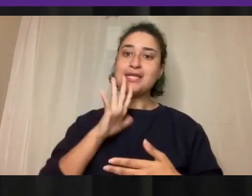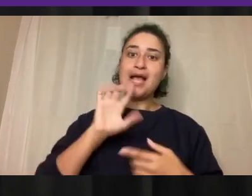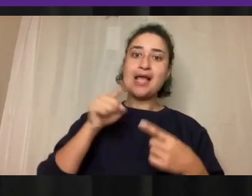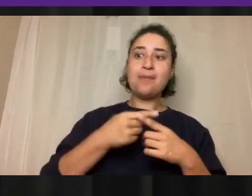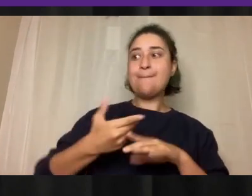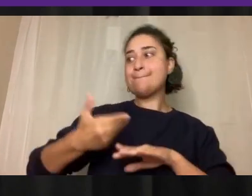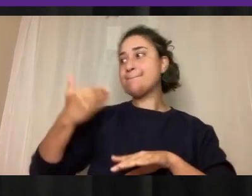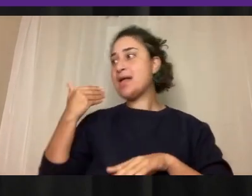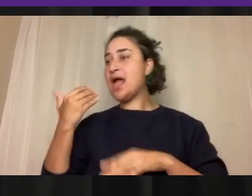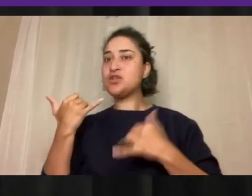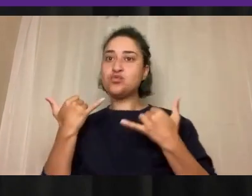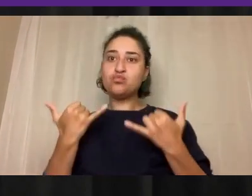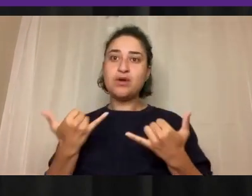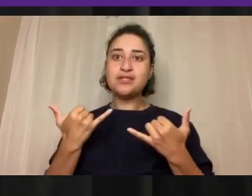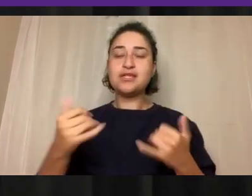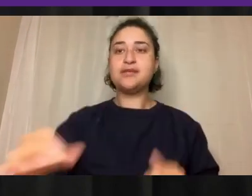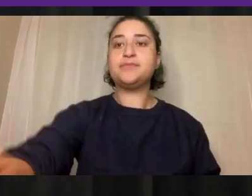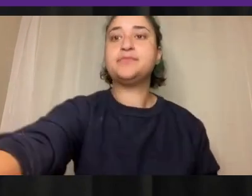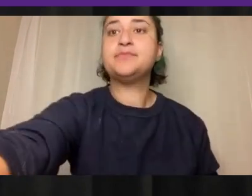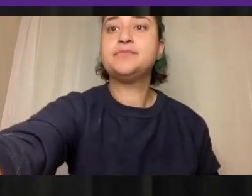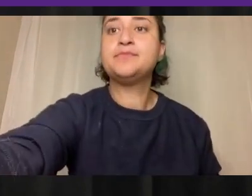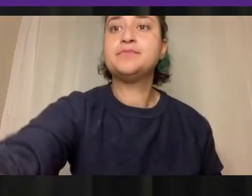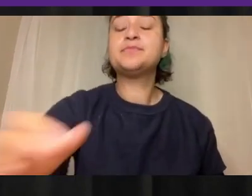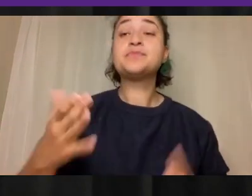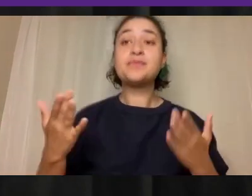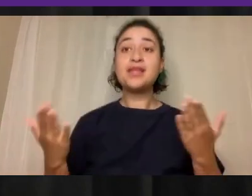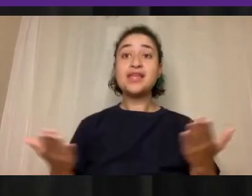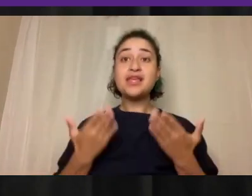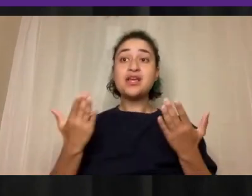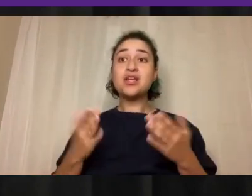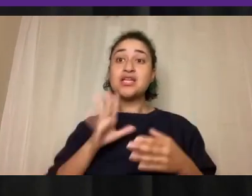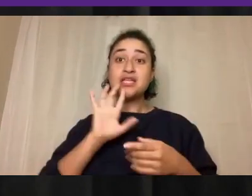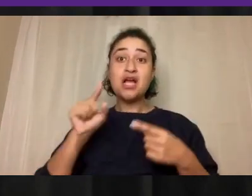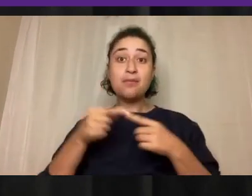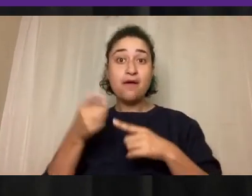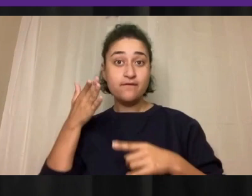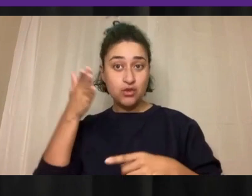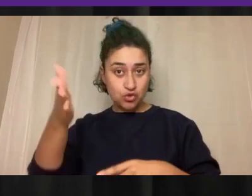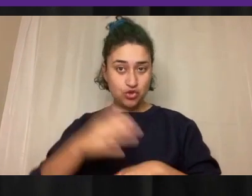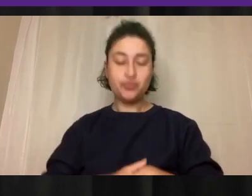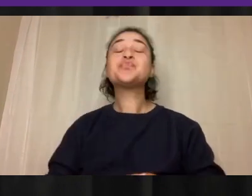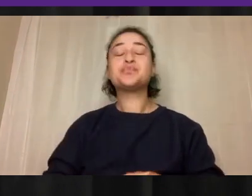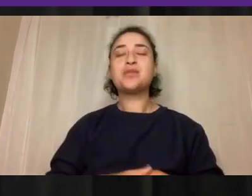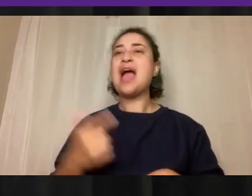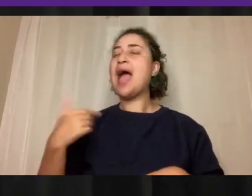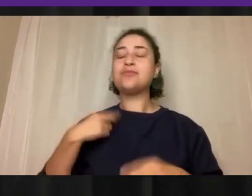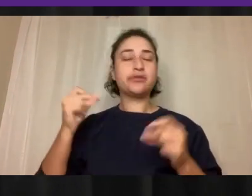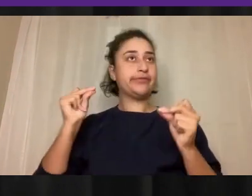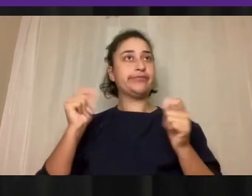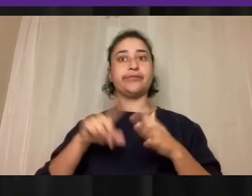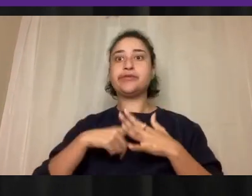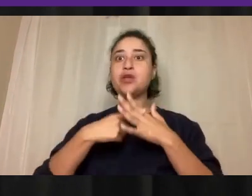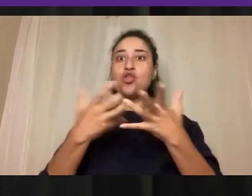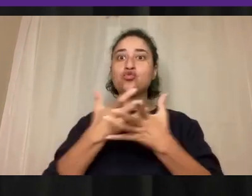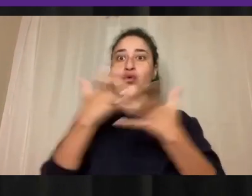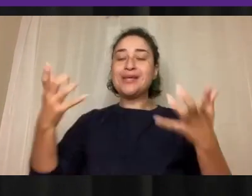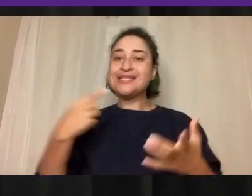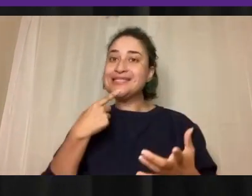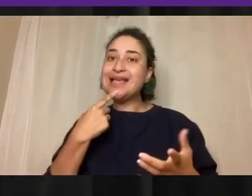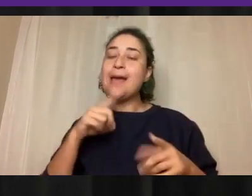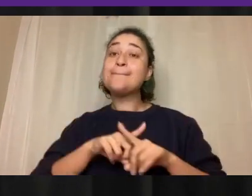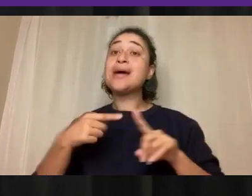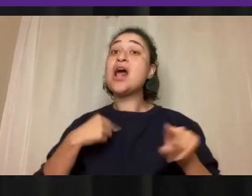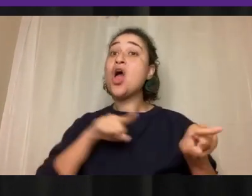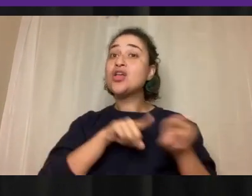to talk about future. And so I'm going to jump right in. There's so much for us to say, but I also just say I'm going to ask a